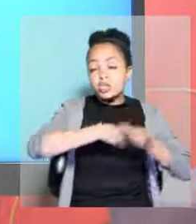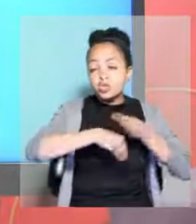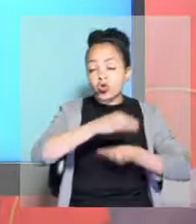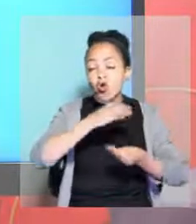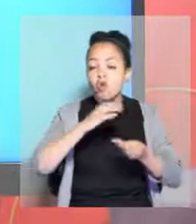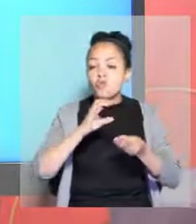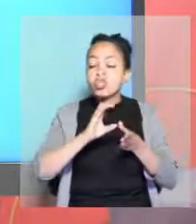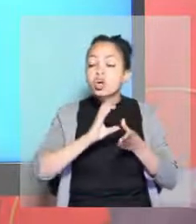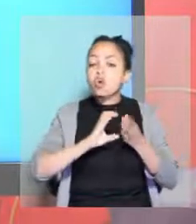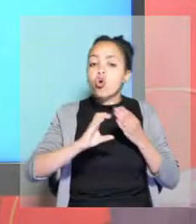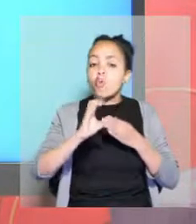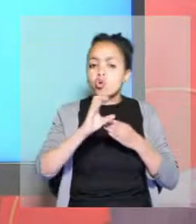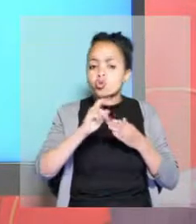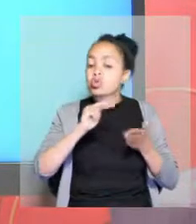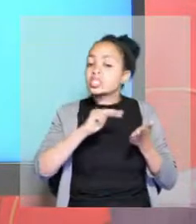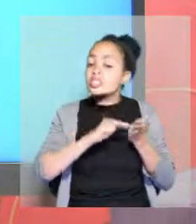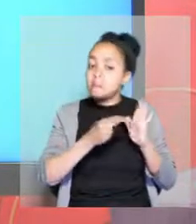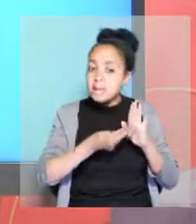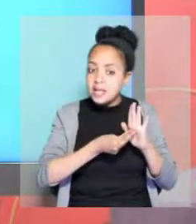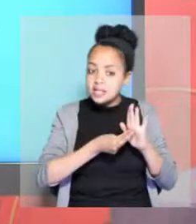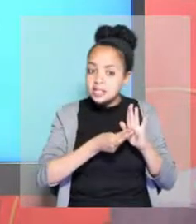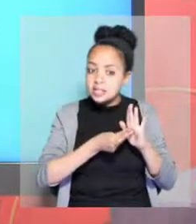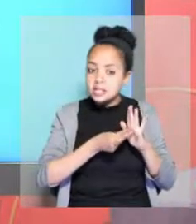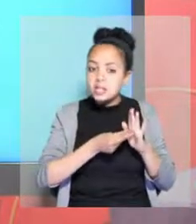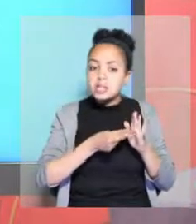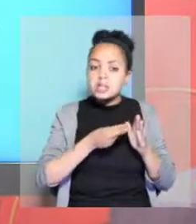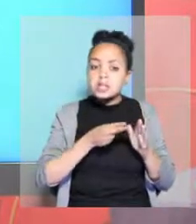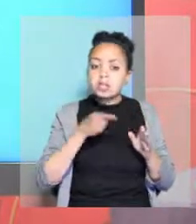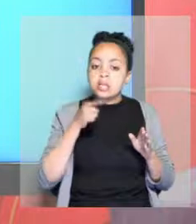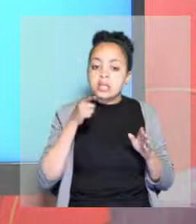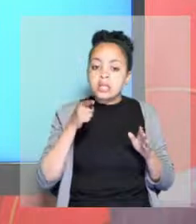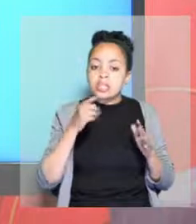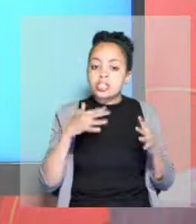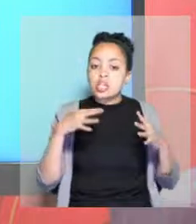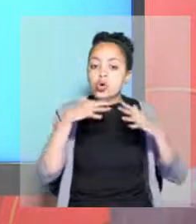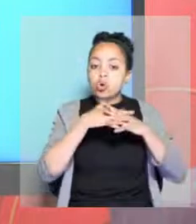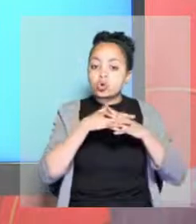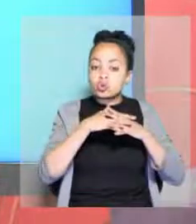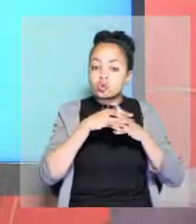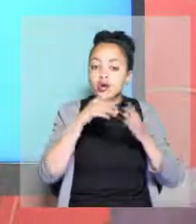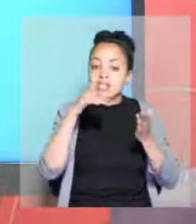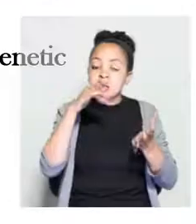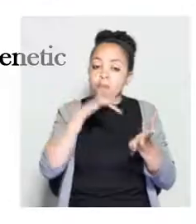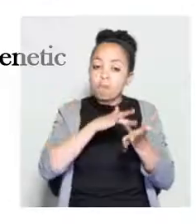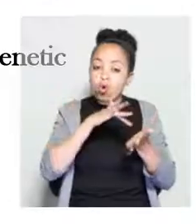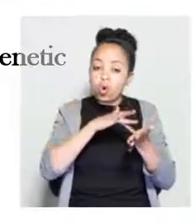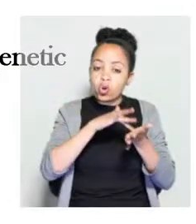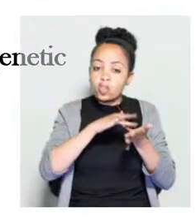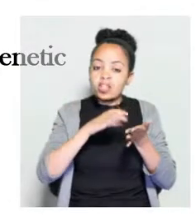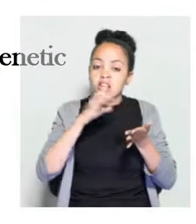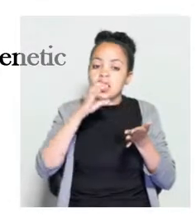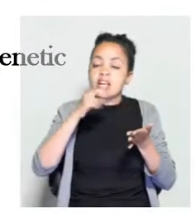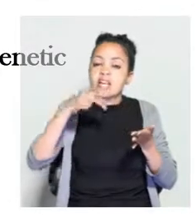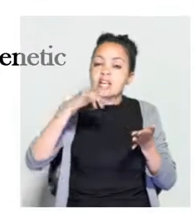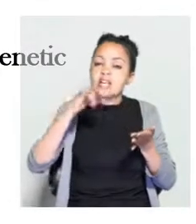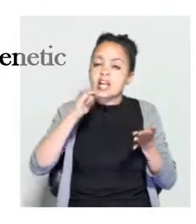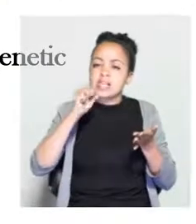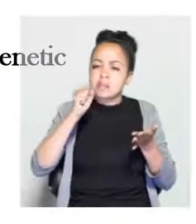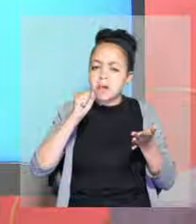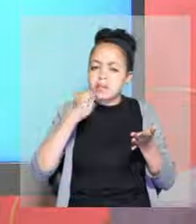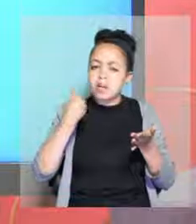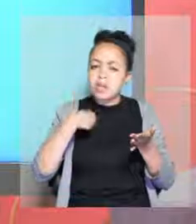segment found, which I mean crossover found here at a point called chiasmata points.